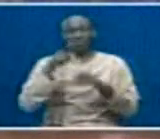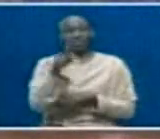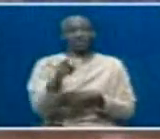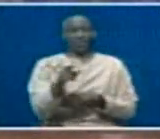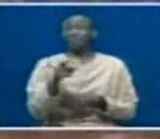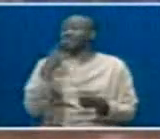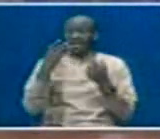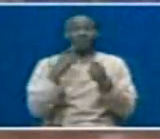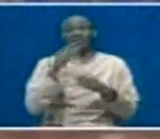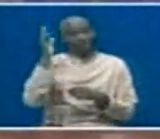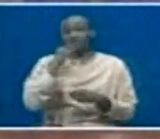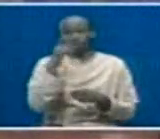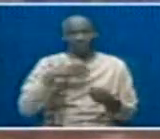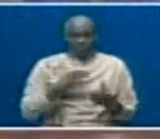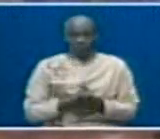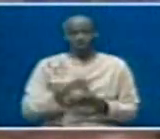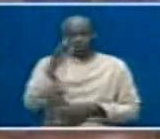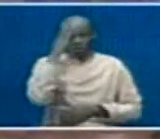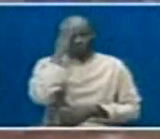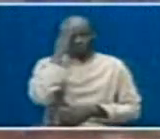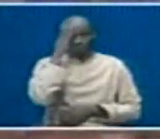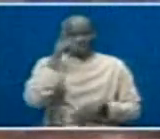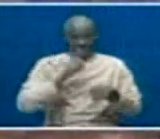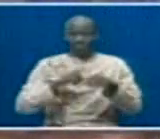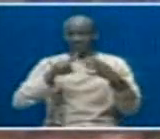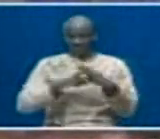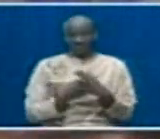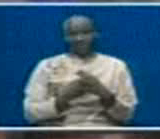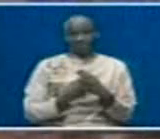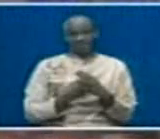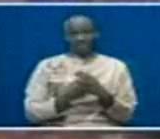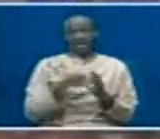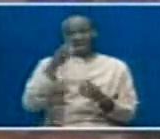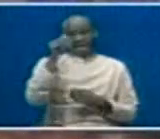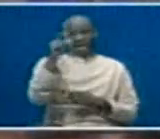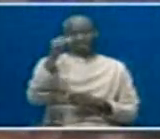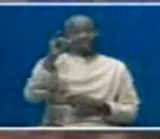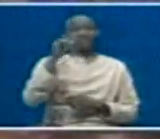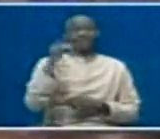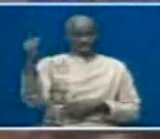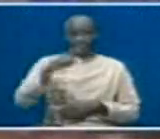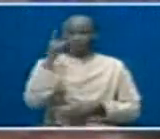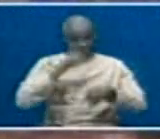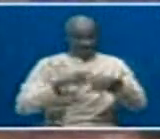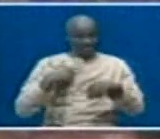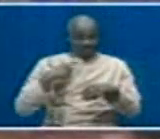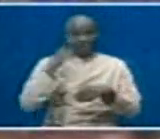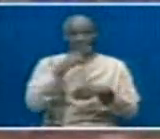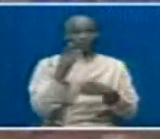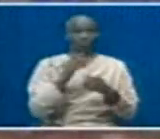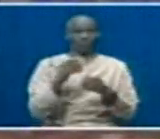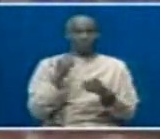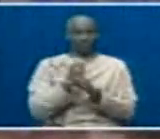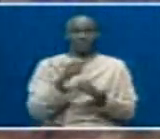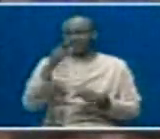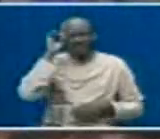anybody, but I'll tell you today. You know, when I started, Ali came one time to where I was auditioning, doing something. And Ali